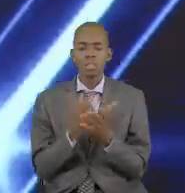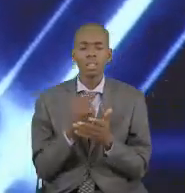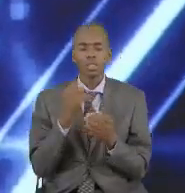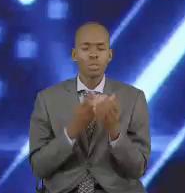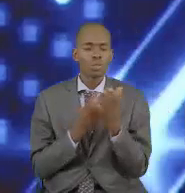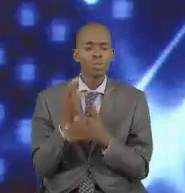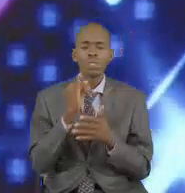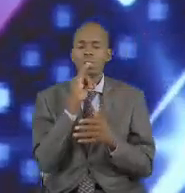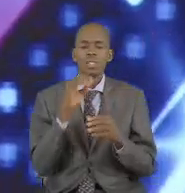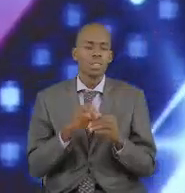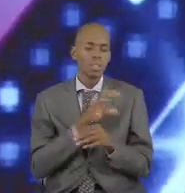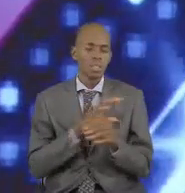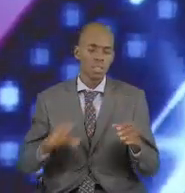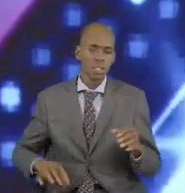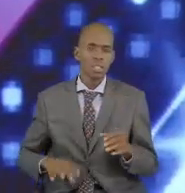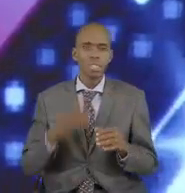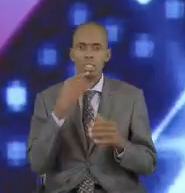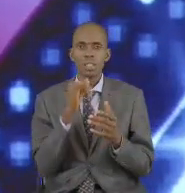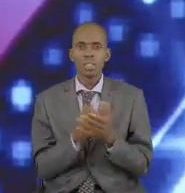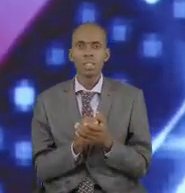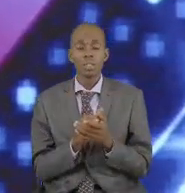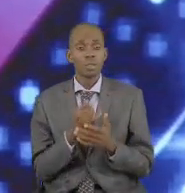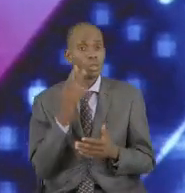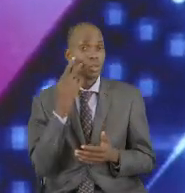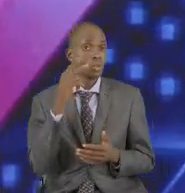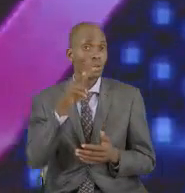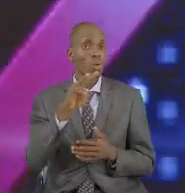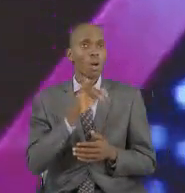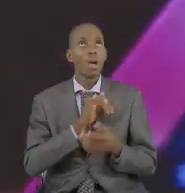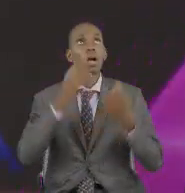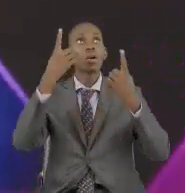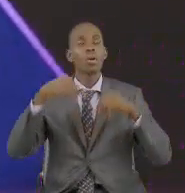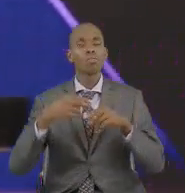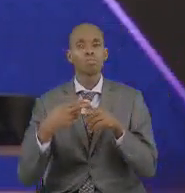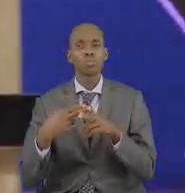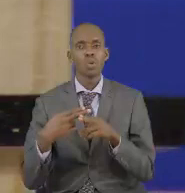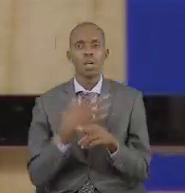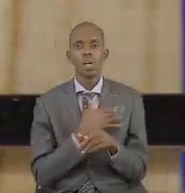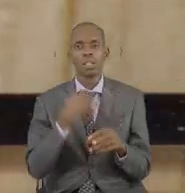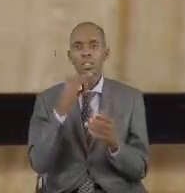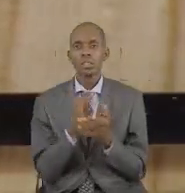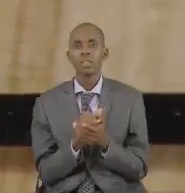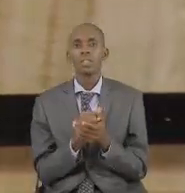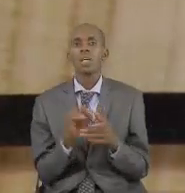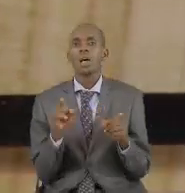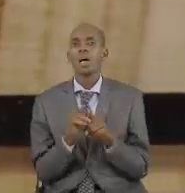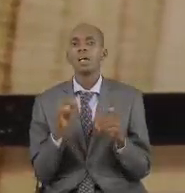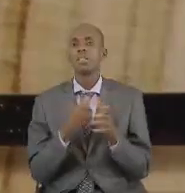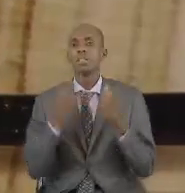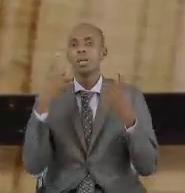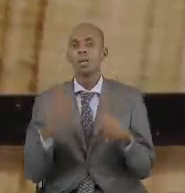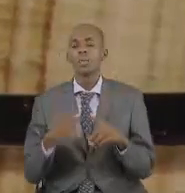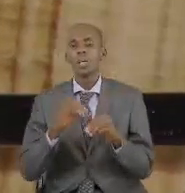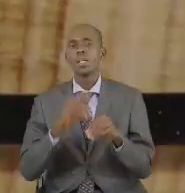says, behold, I come quickly. And he said, as it happened in the time